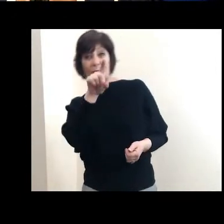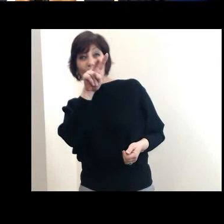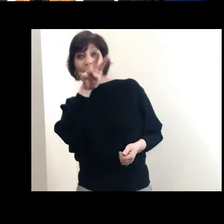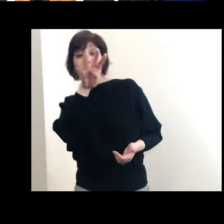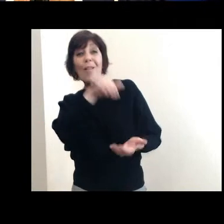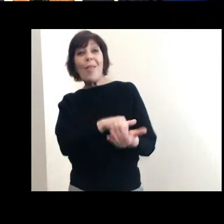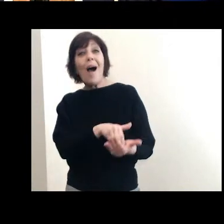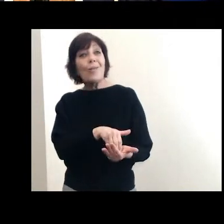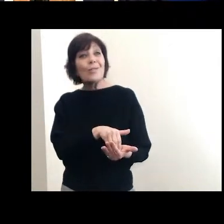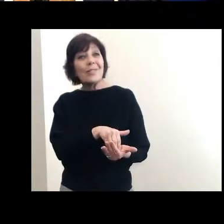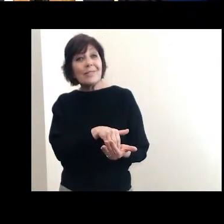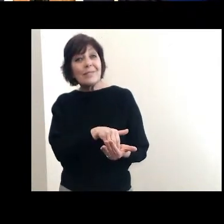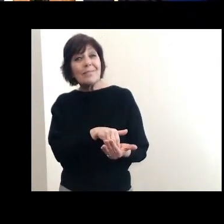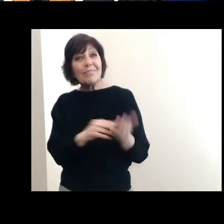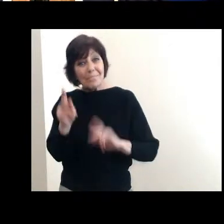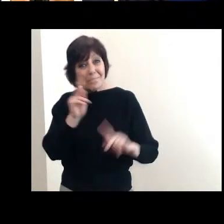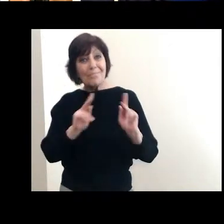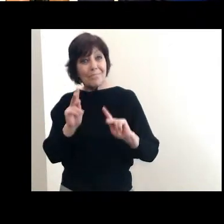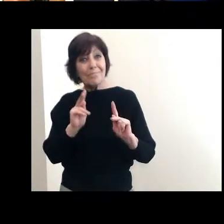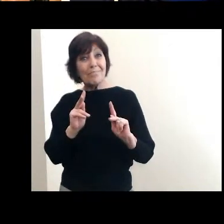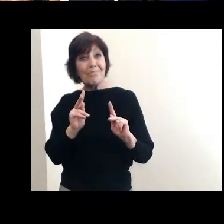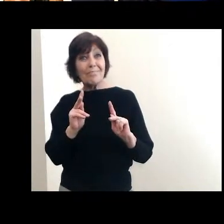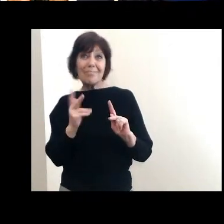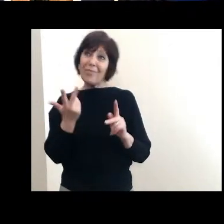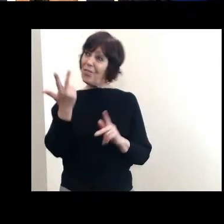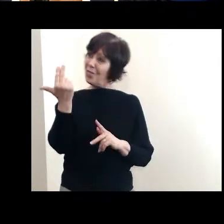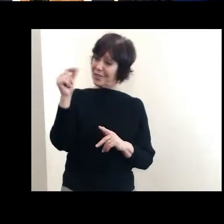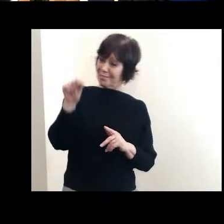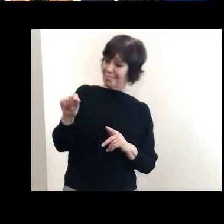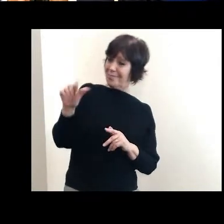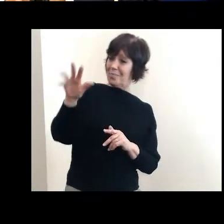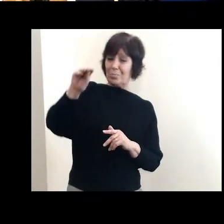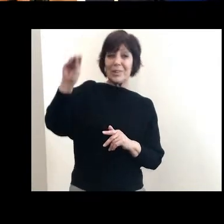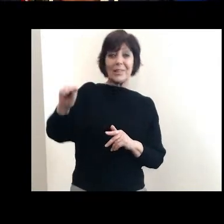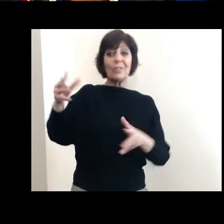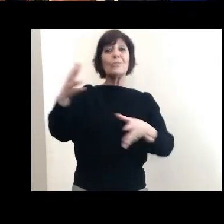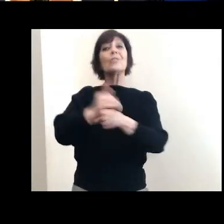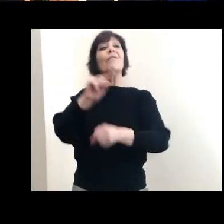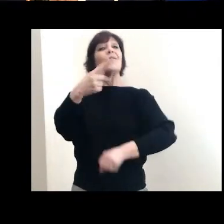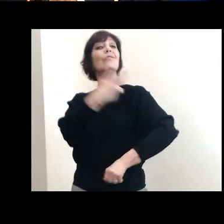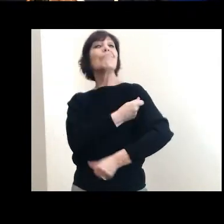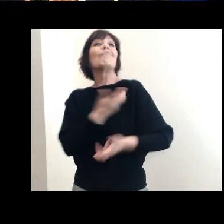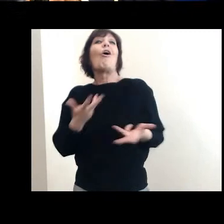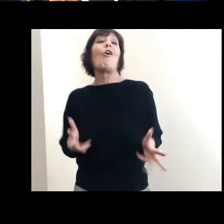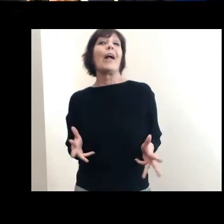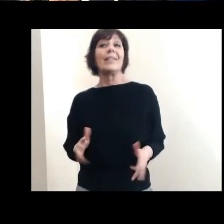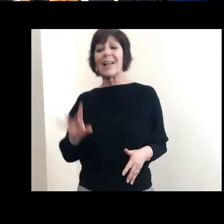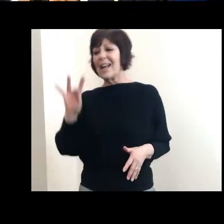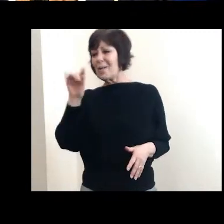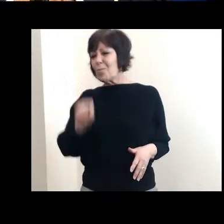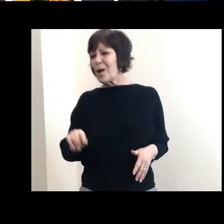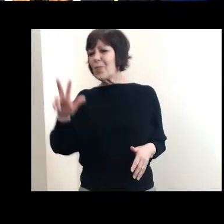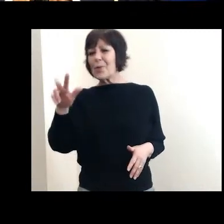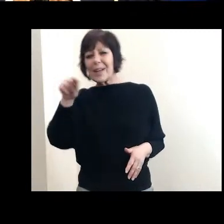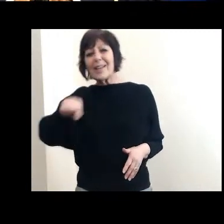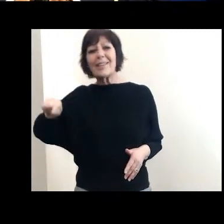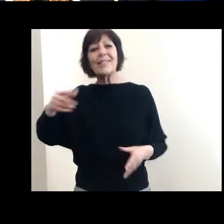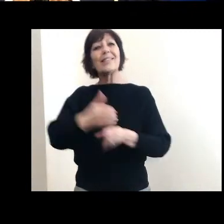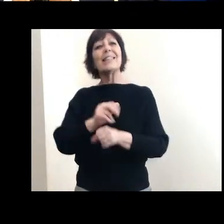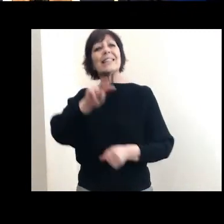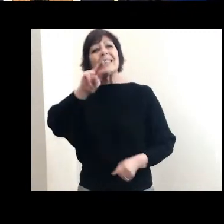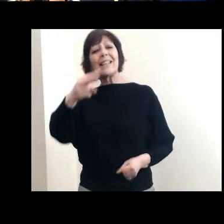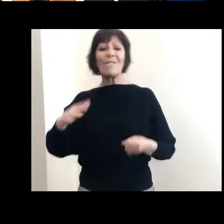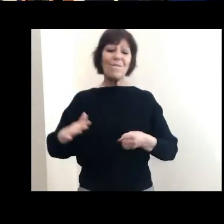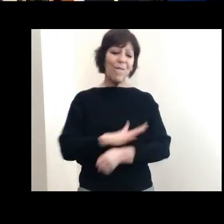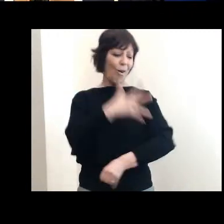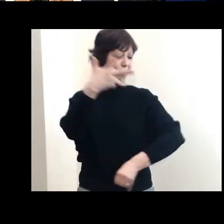124,000 of our fellow Erie County residents, or approximately 13.5%, have received their first dose, and 8.3% of our fellow Erie County residents have